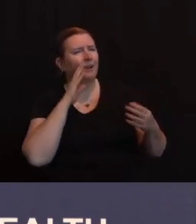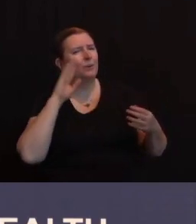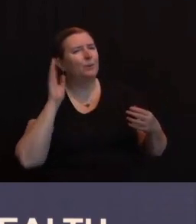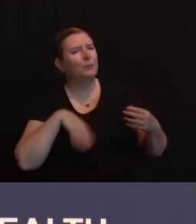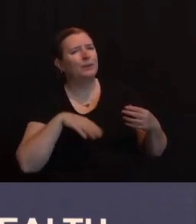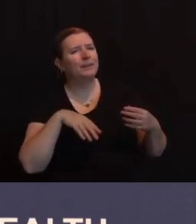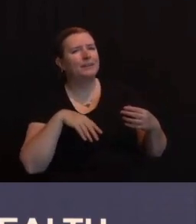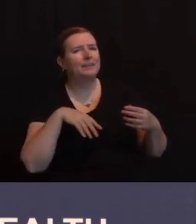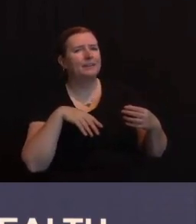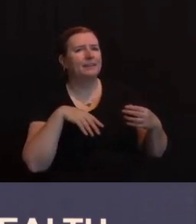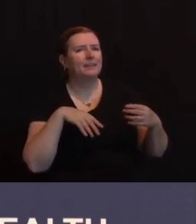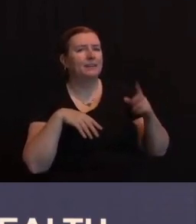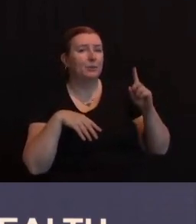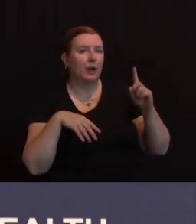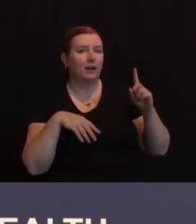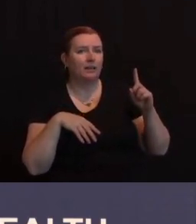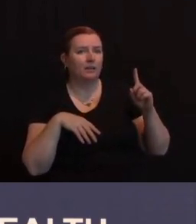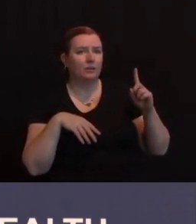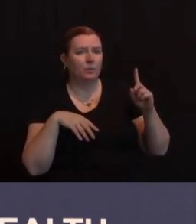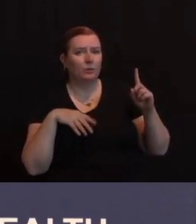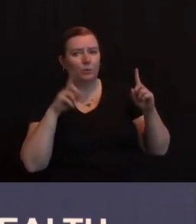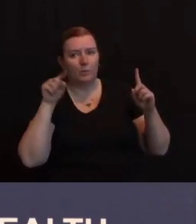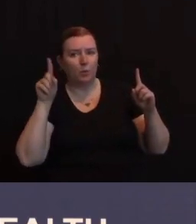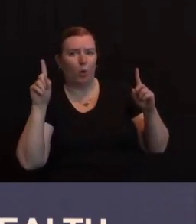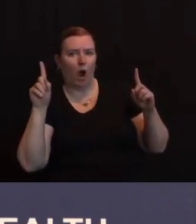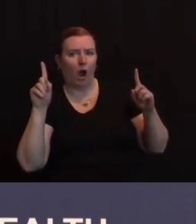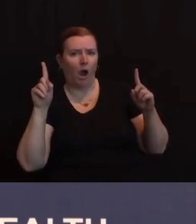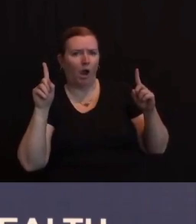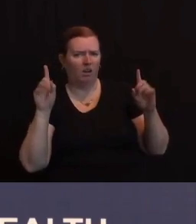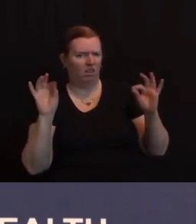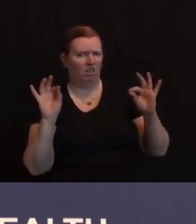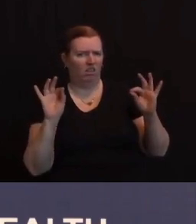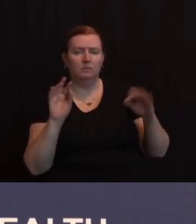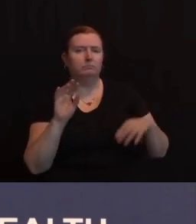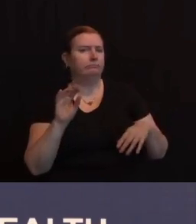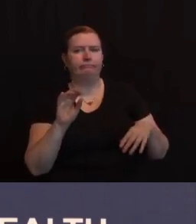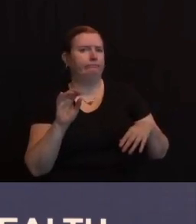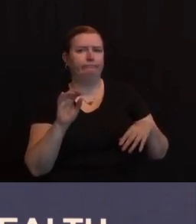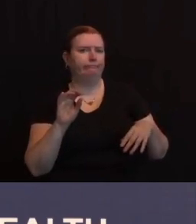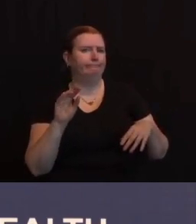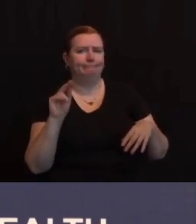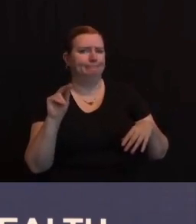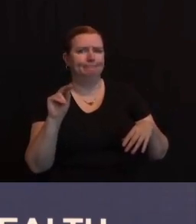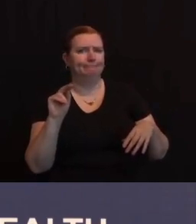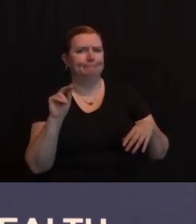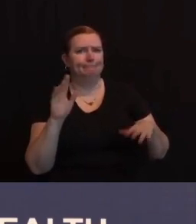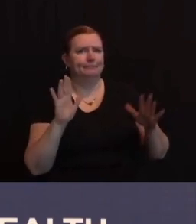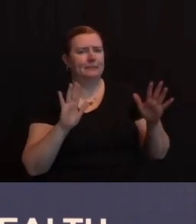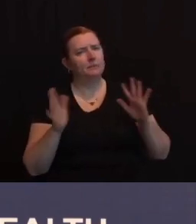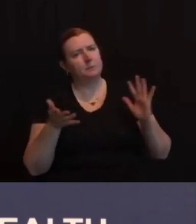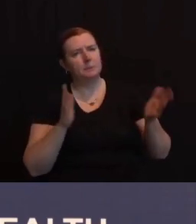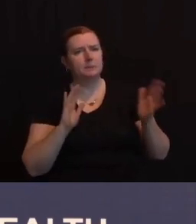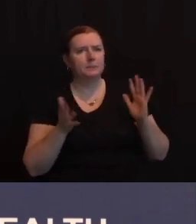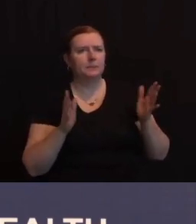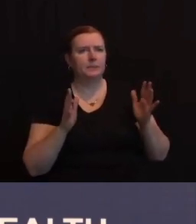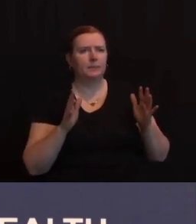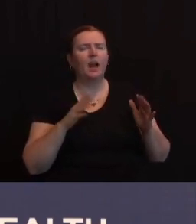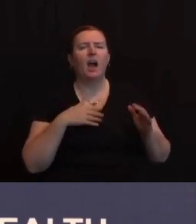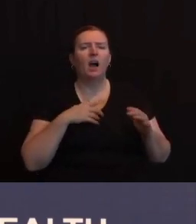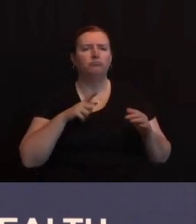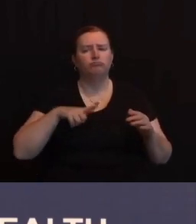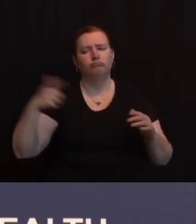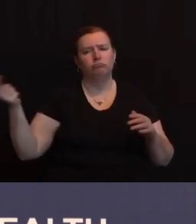it's not, I will put, where Tina's going to have to address this on behalf of all of us.